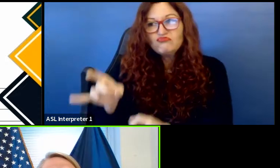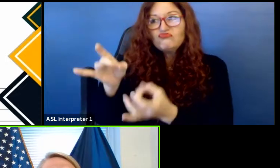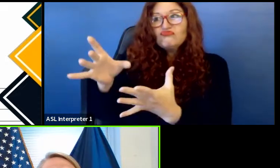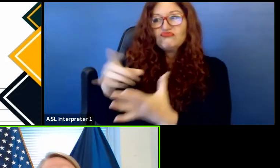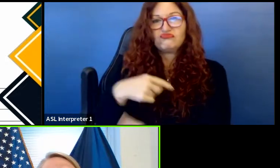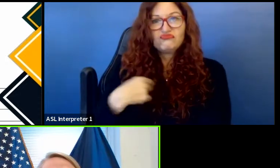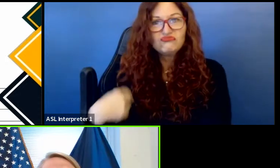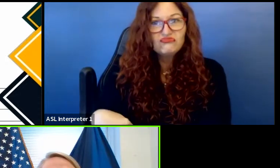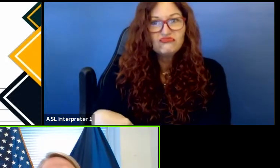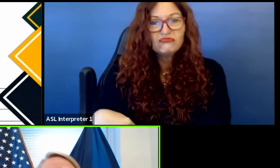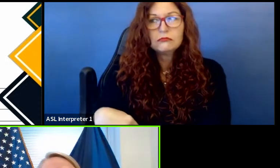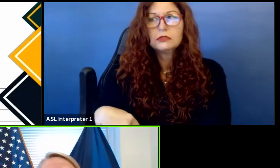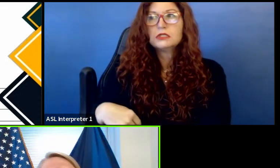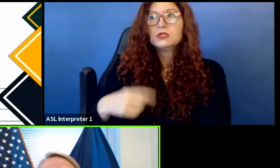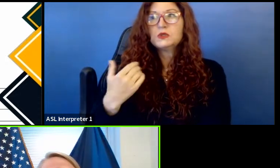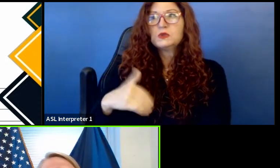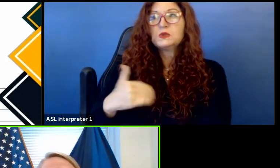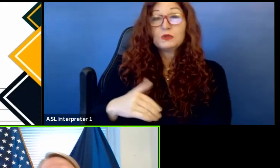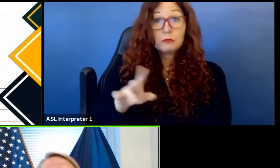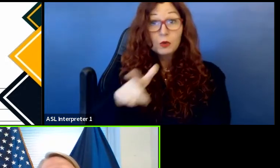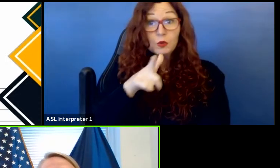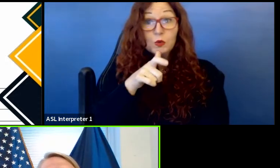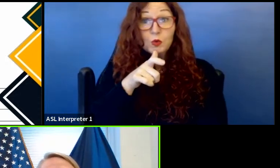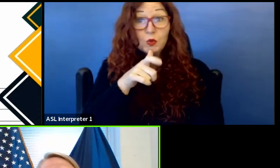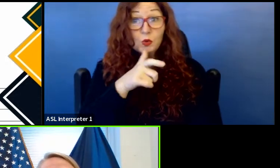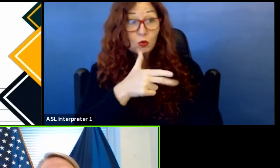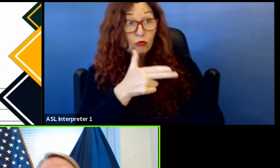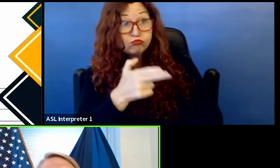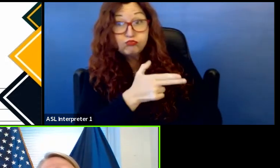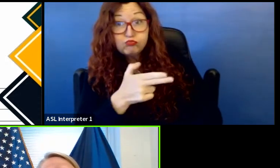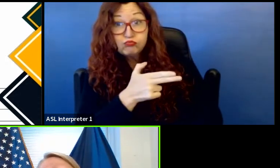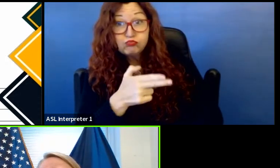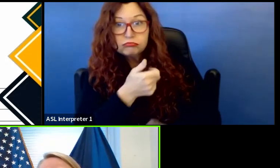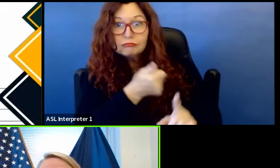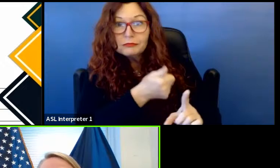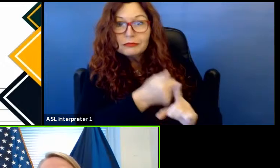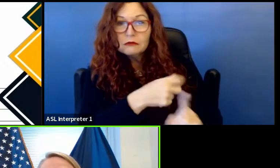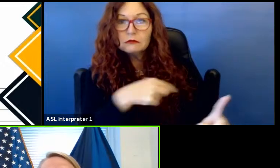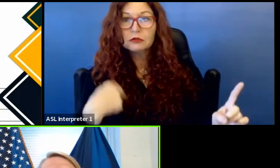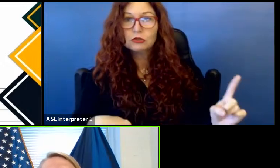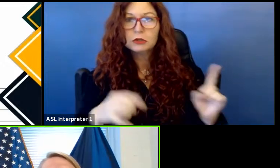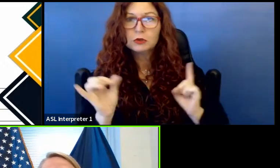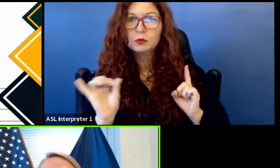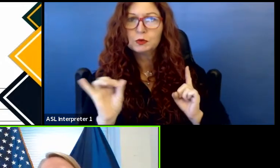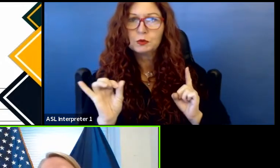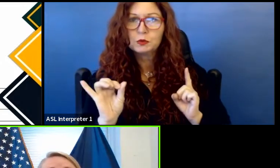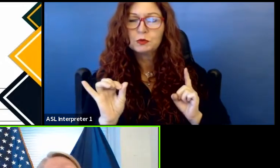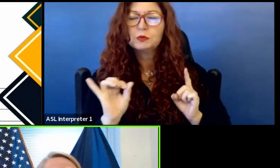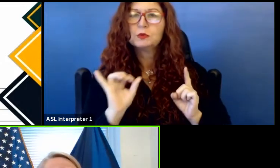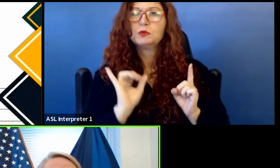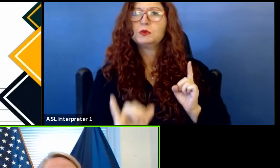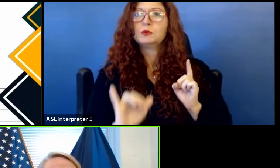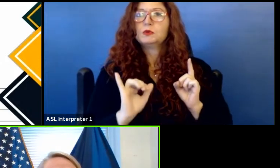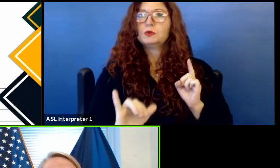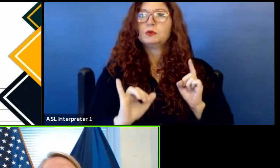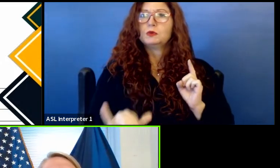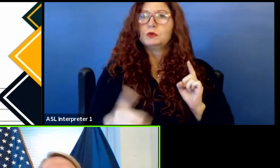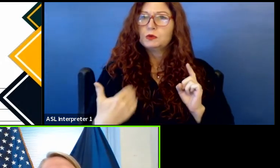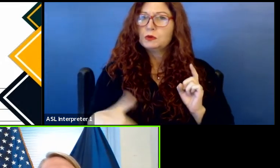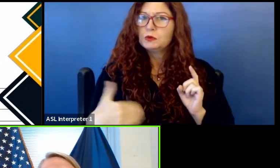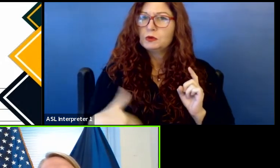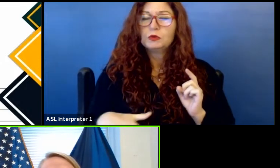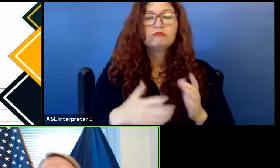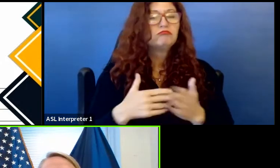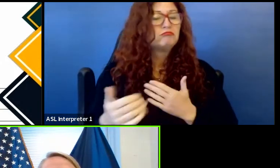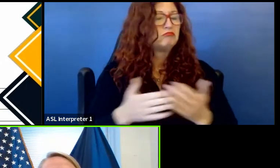has a monopoly on hate based on race ethnicity or national origin and reminds us that we must condemn such hate wherever it arises